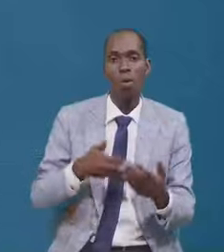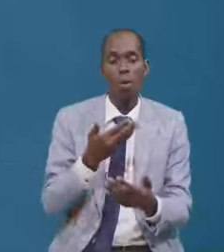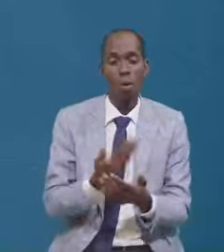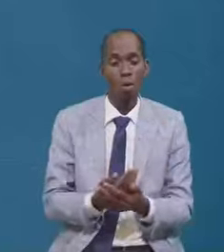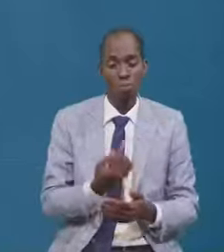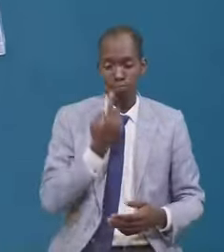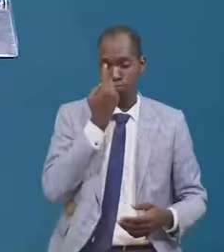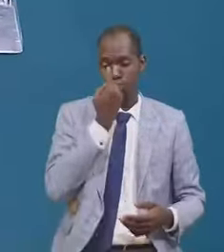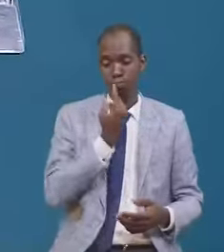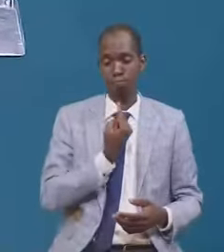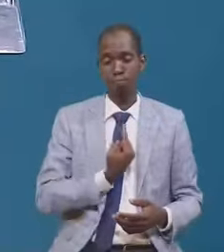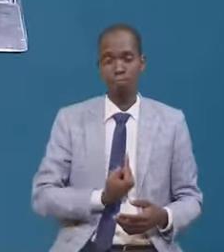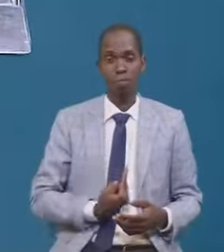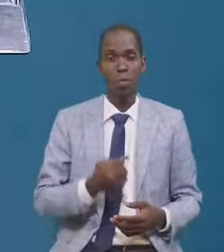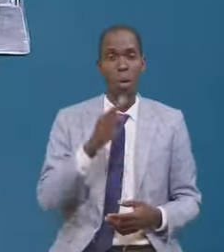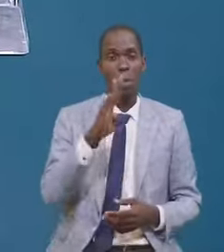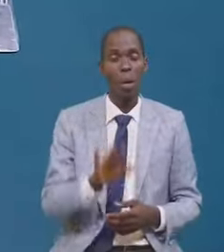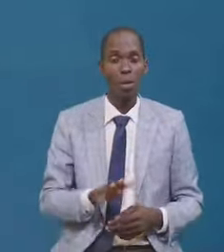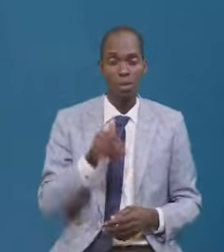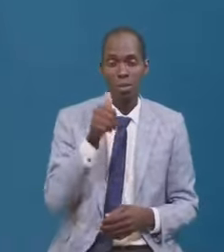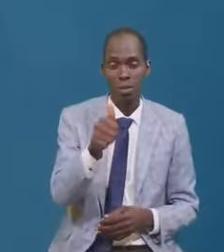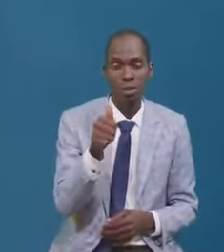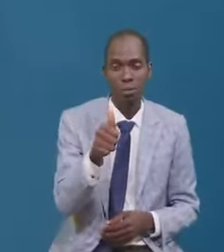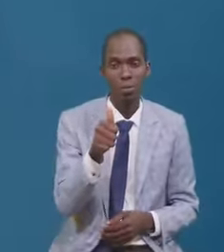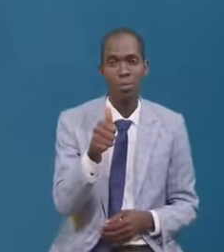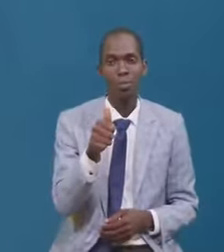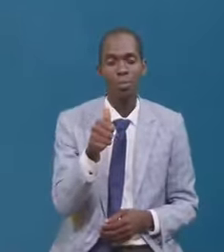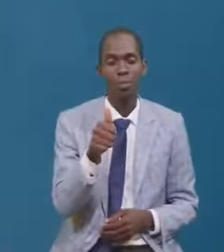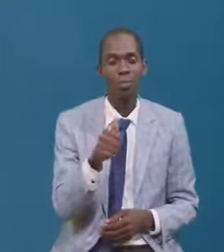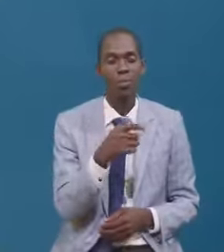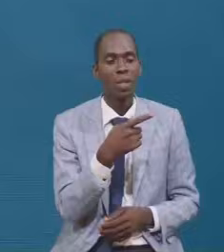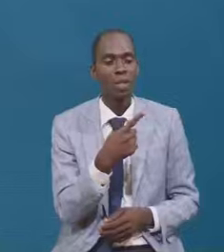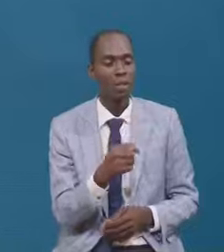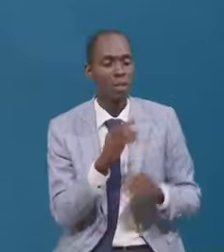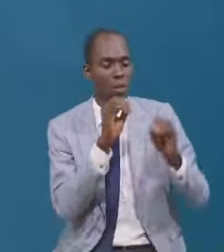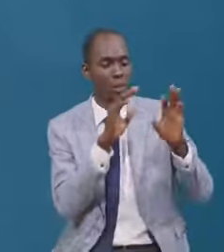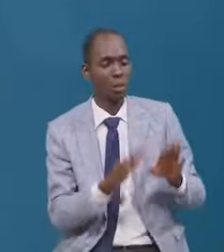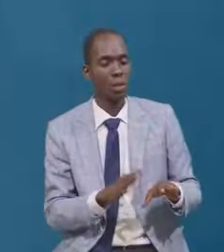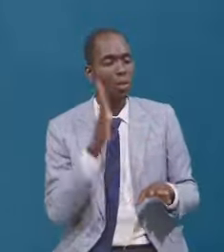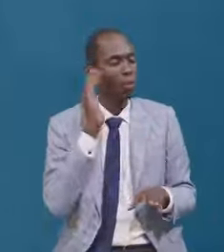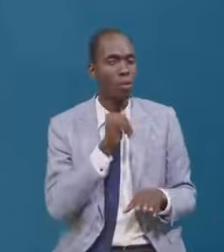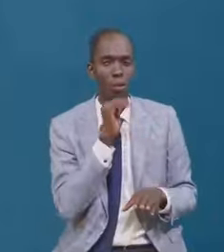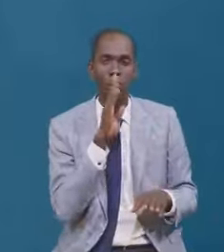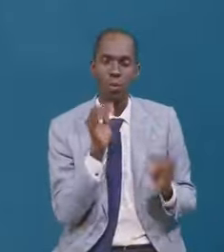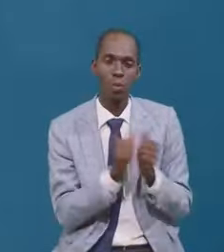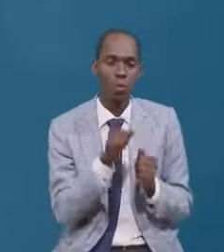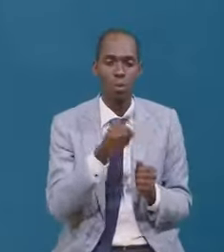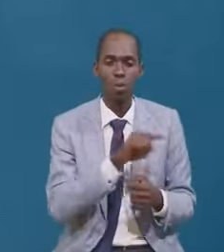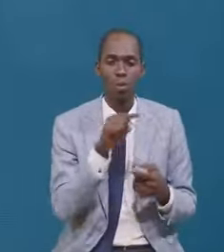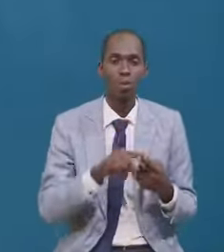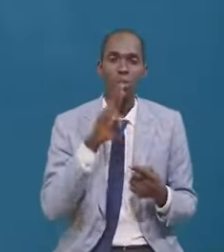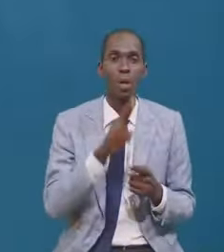by yourself, meeku meeruga swayanga vellalante, the teacher will not be with you when you are about to cross